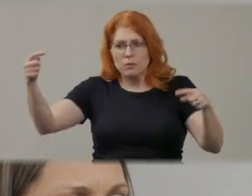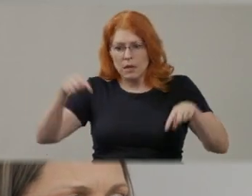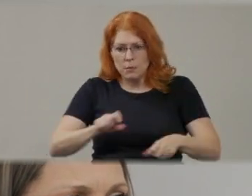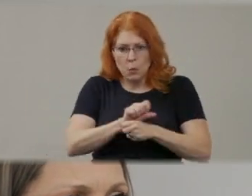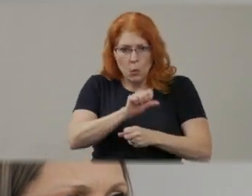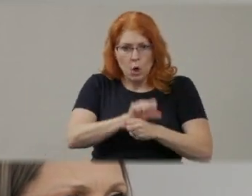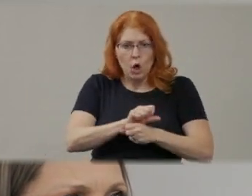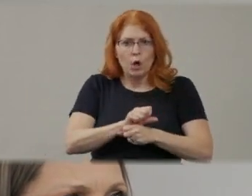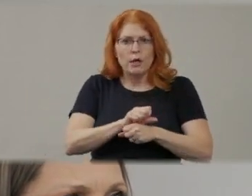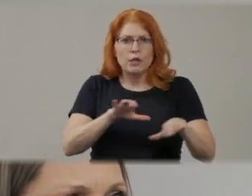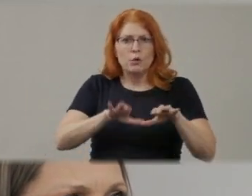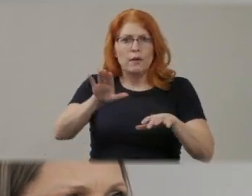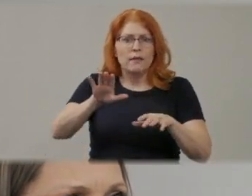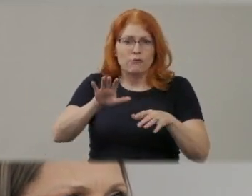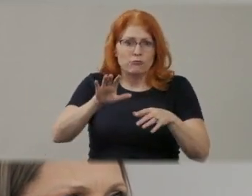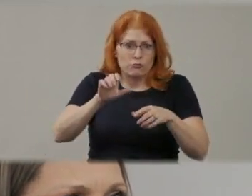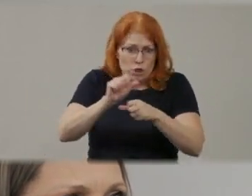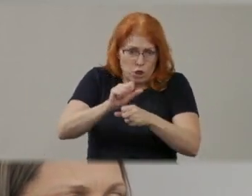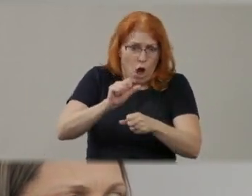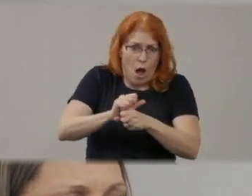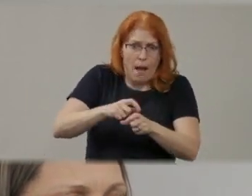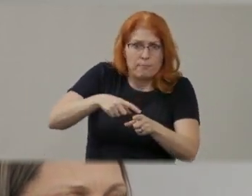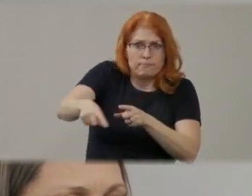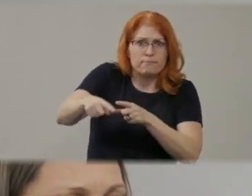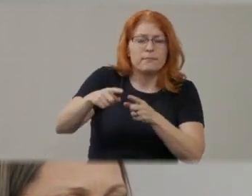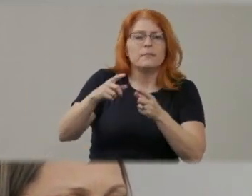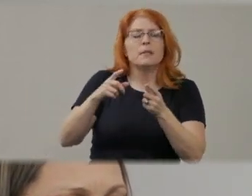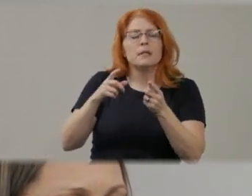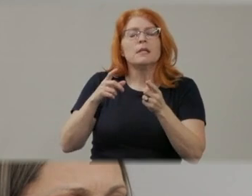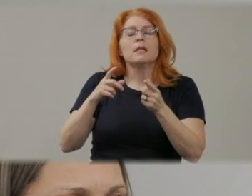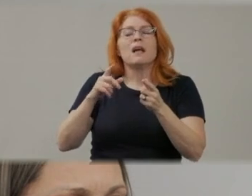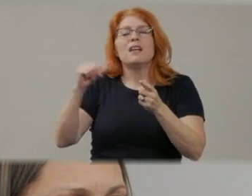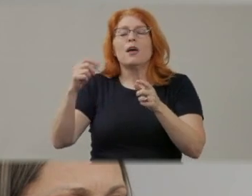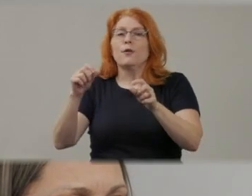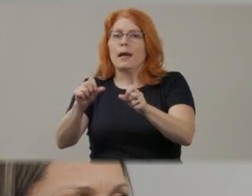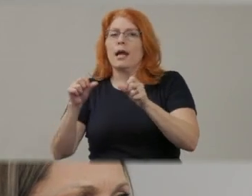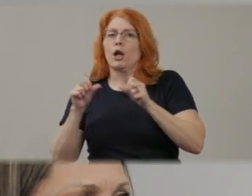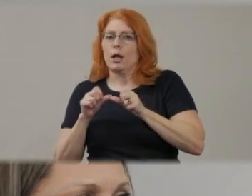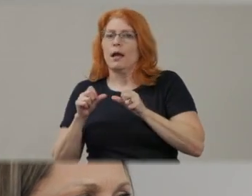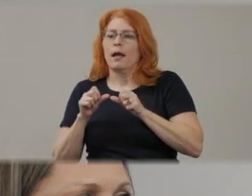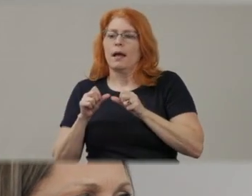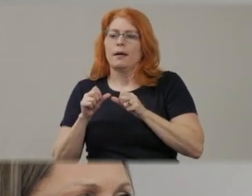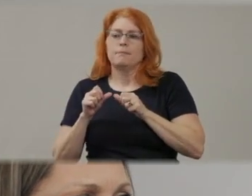what they have been trained to do. One other area that I think that